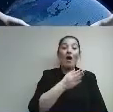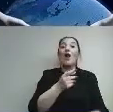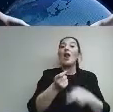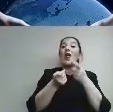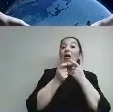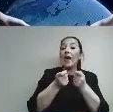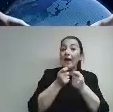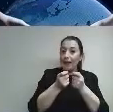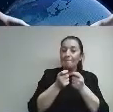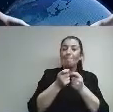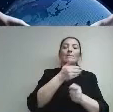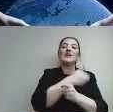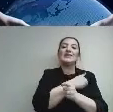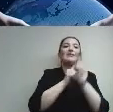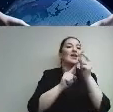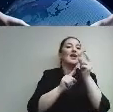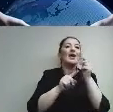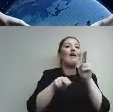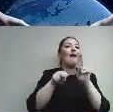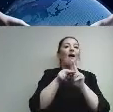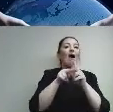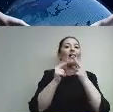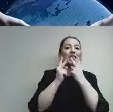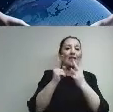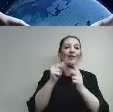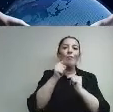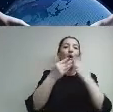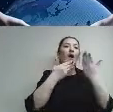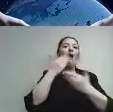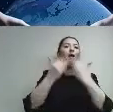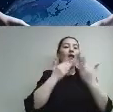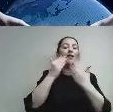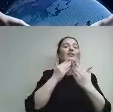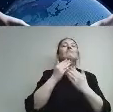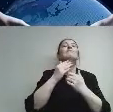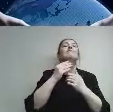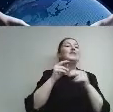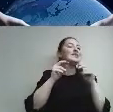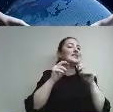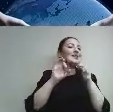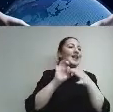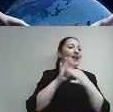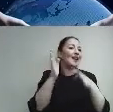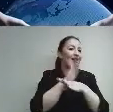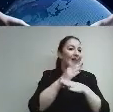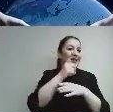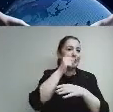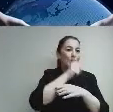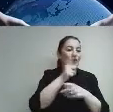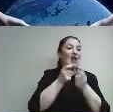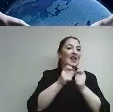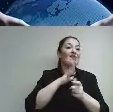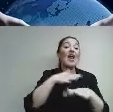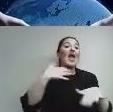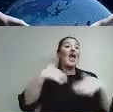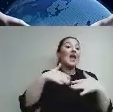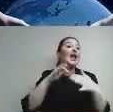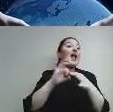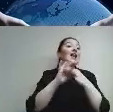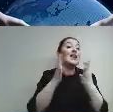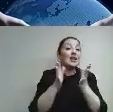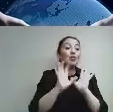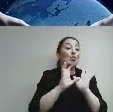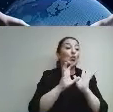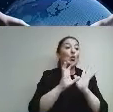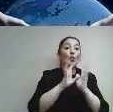HR side to increase awareness about the disabilities, their groups, what accessibility is, what kind of a communication